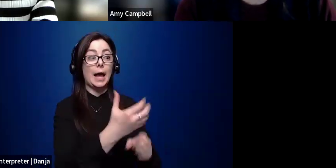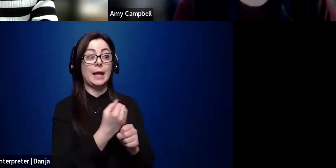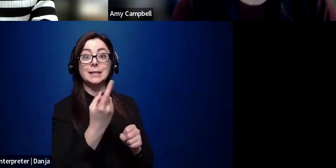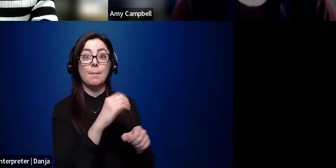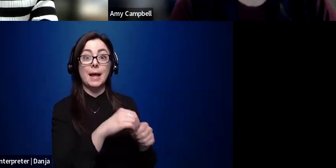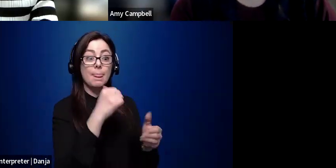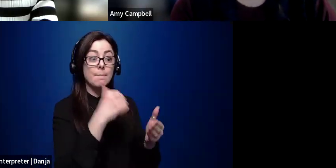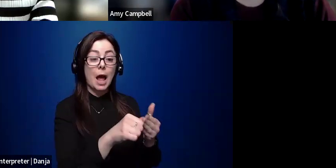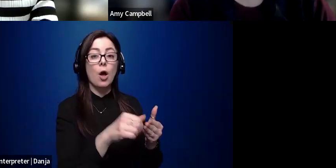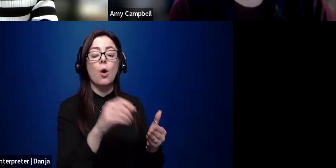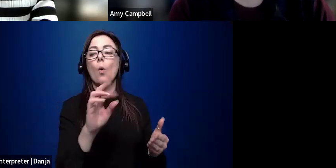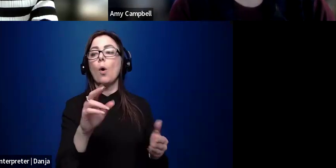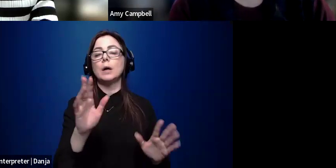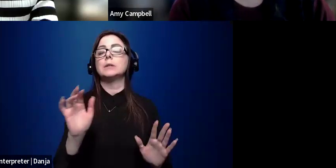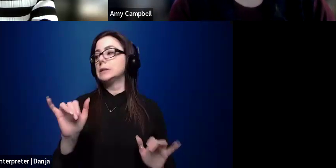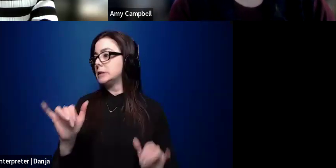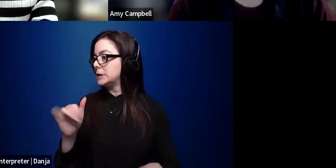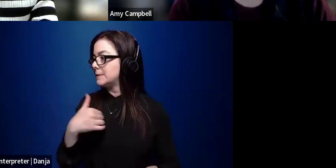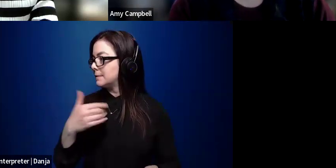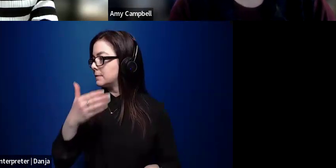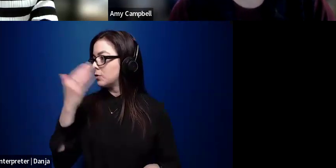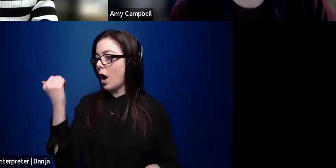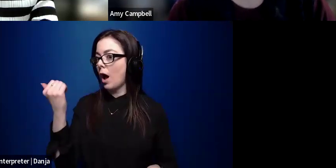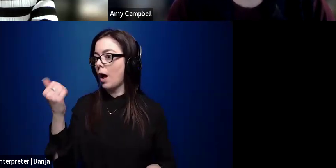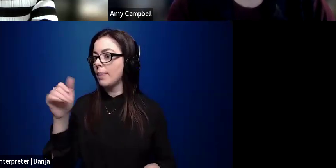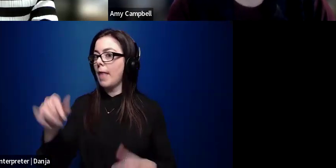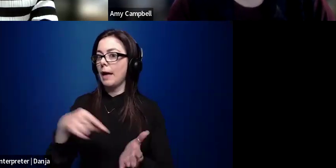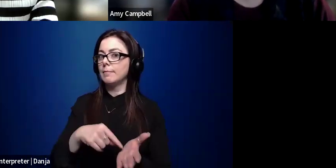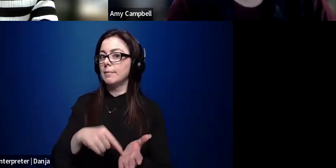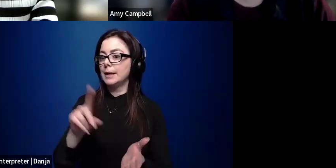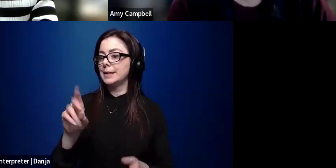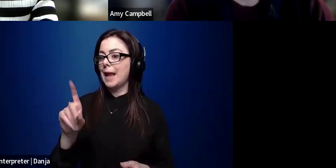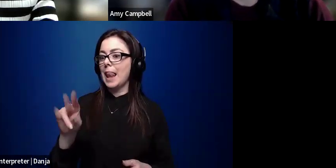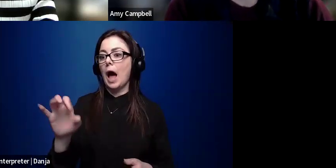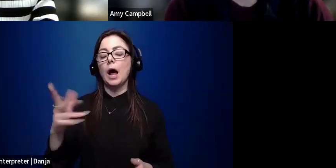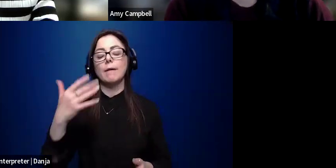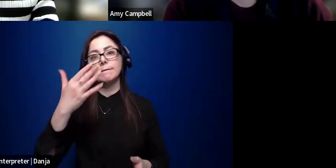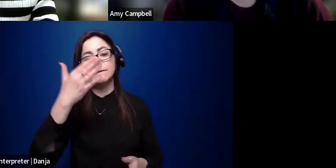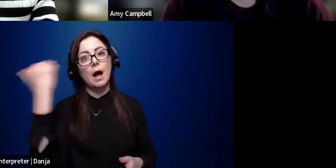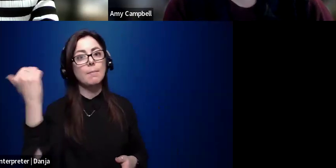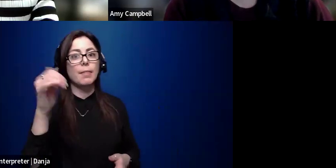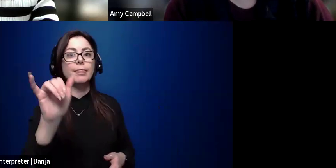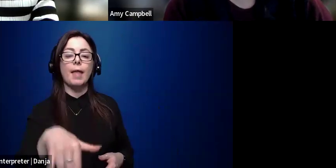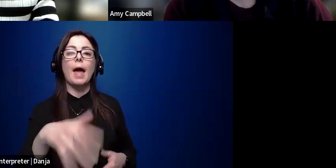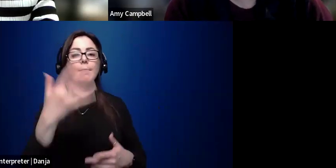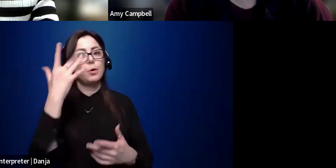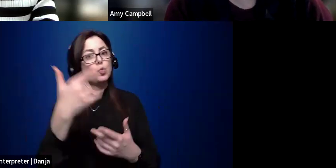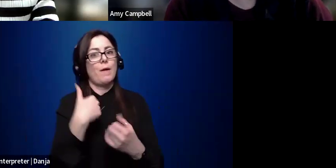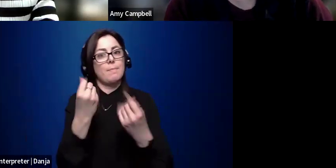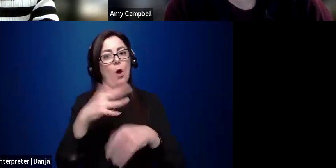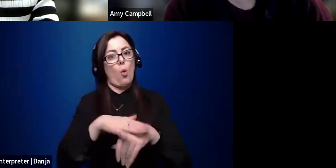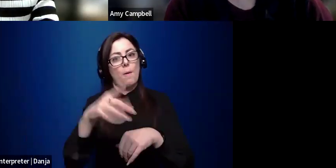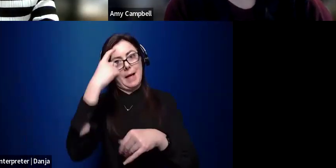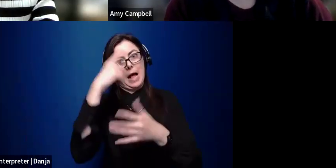every session. I forget to pay a bill or do something because I've just got a lot on my mind. And then it's hard